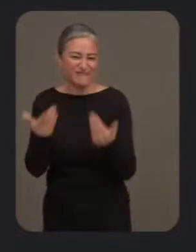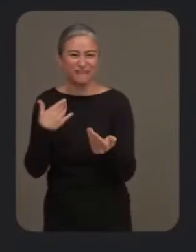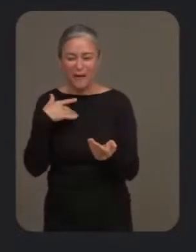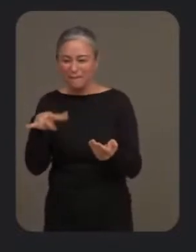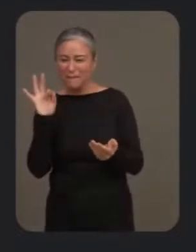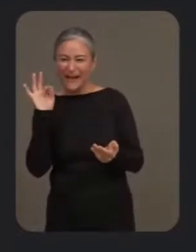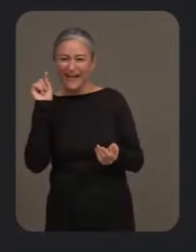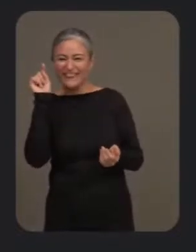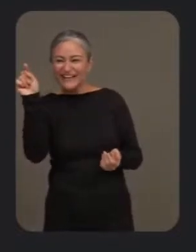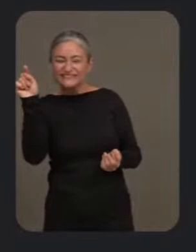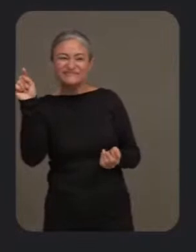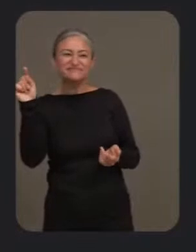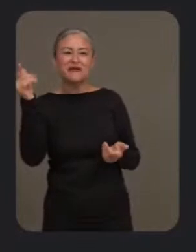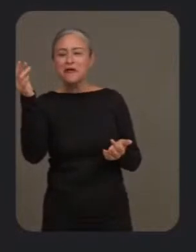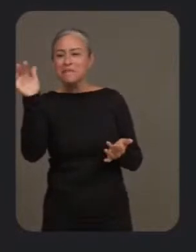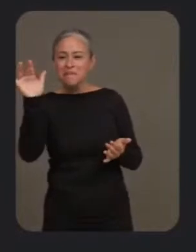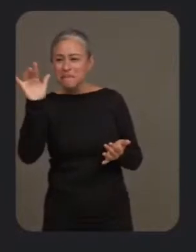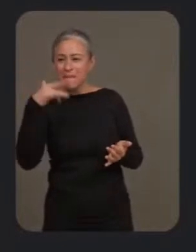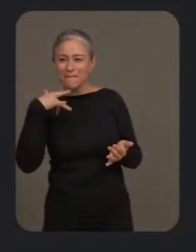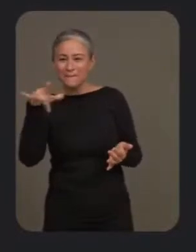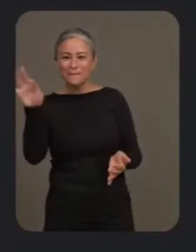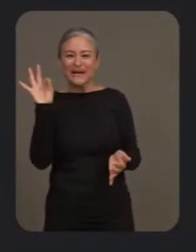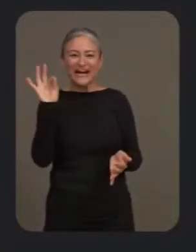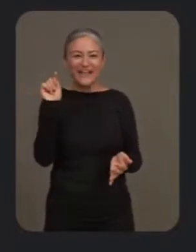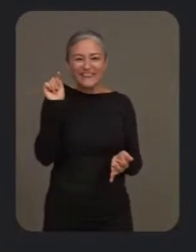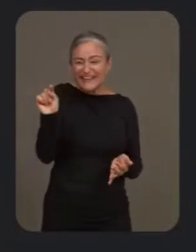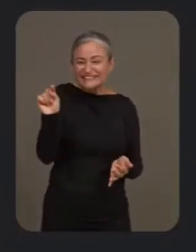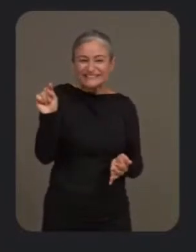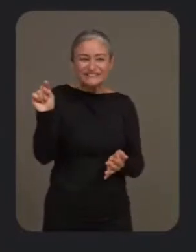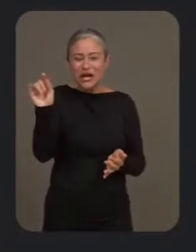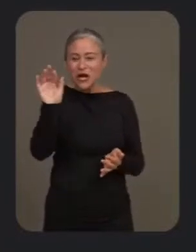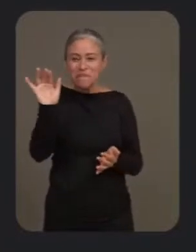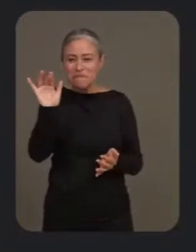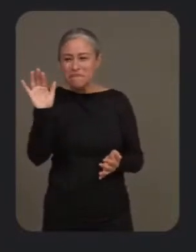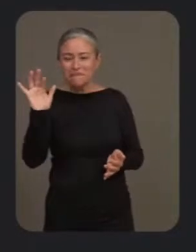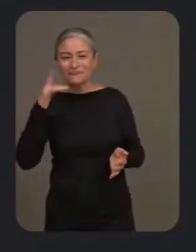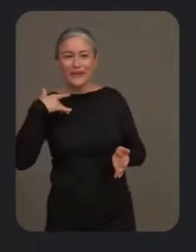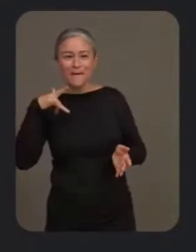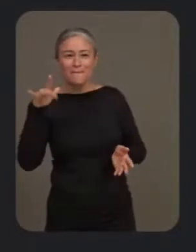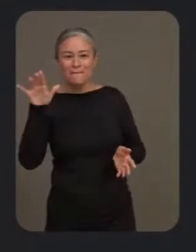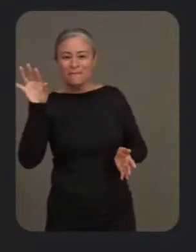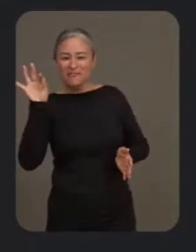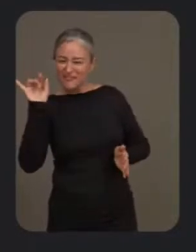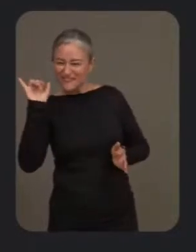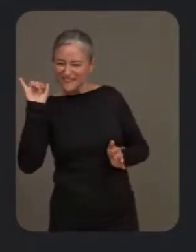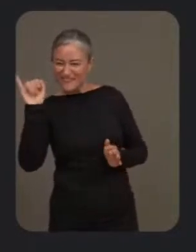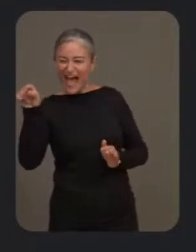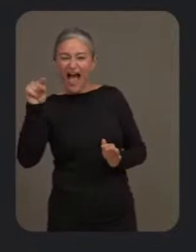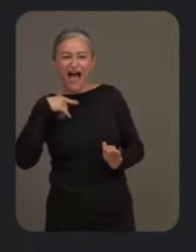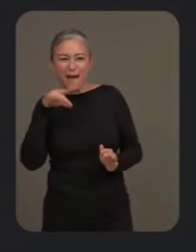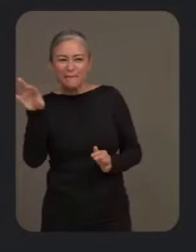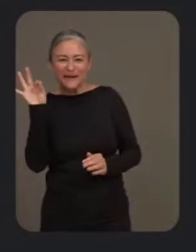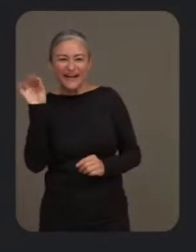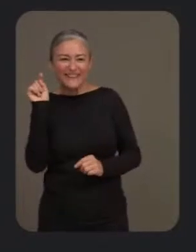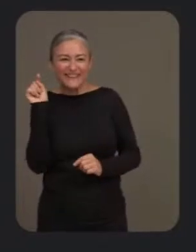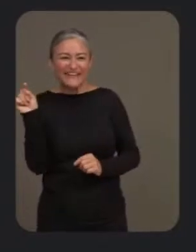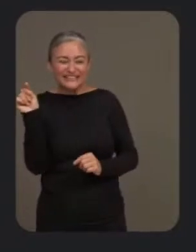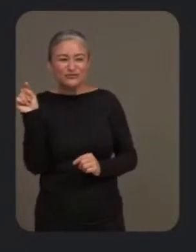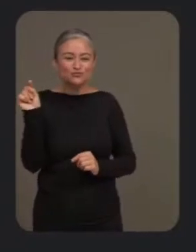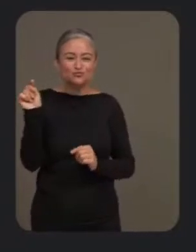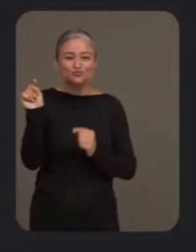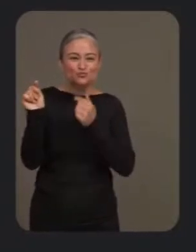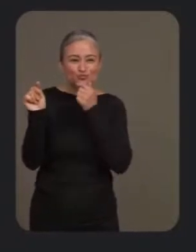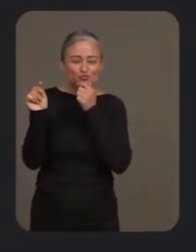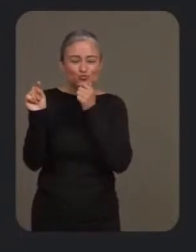all you people looking at me. So I'm going to pick this guy, and let's see, who else is in here? This one looks pretty cool, like the